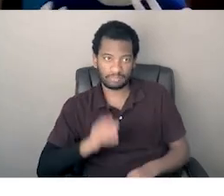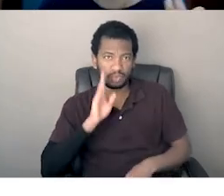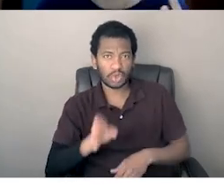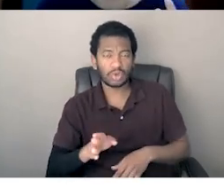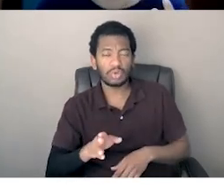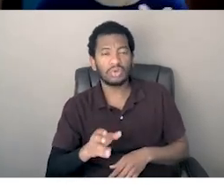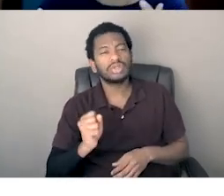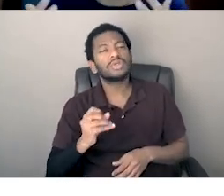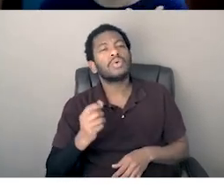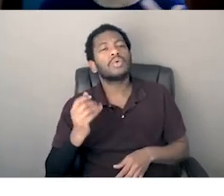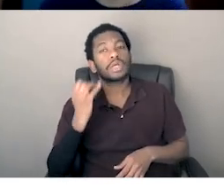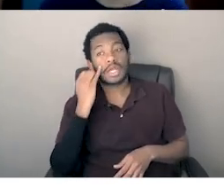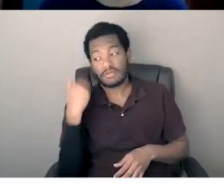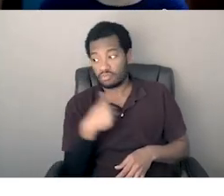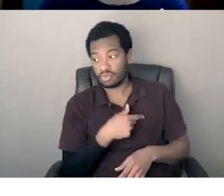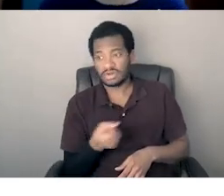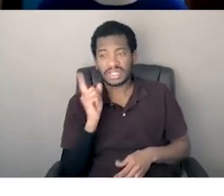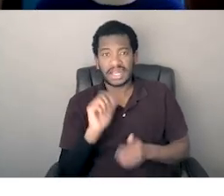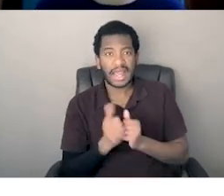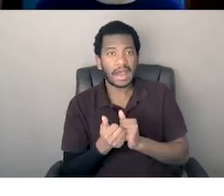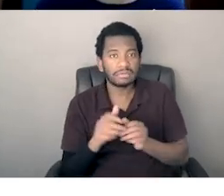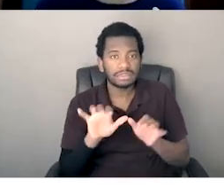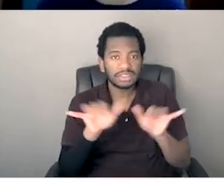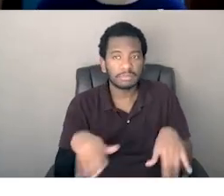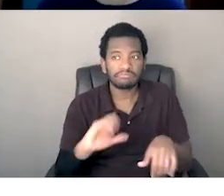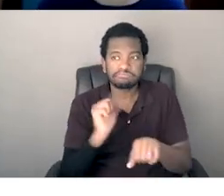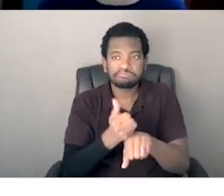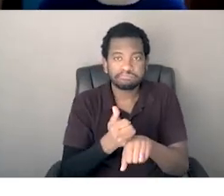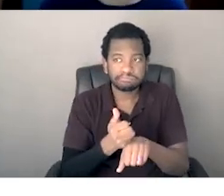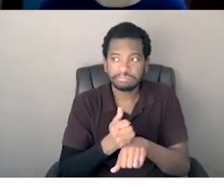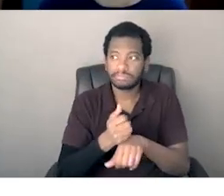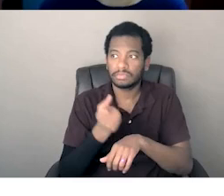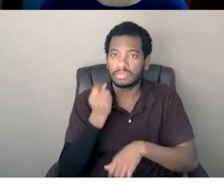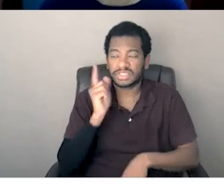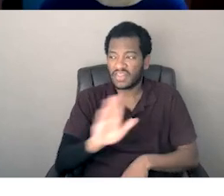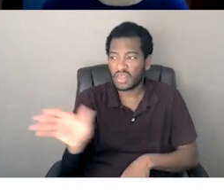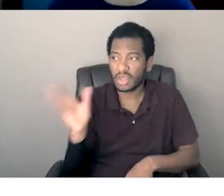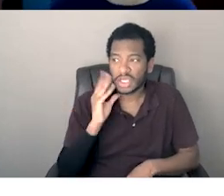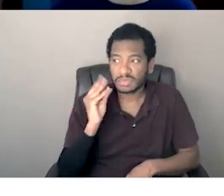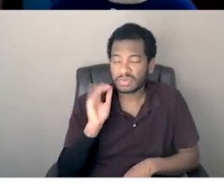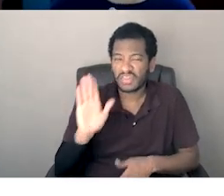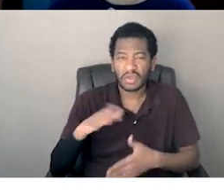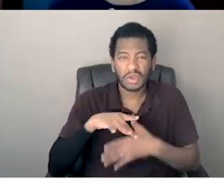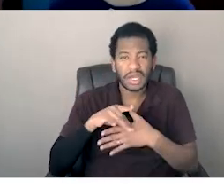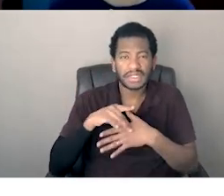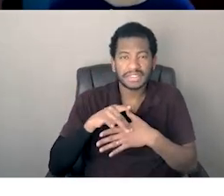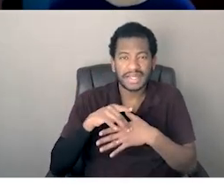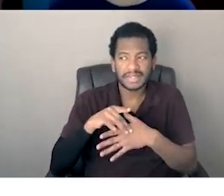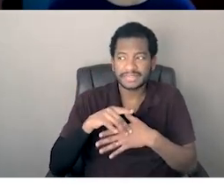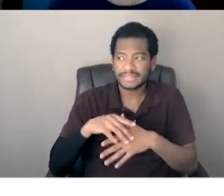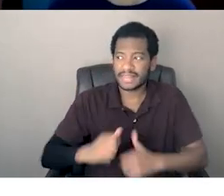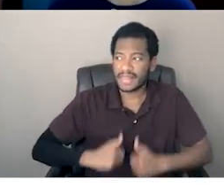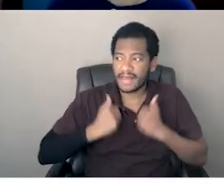people's experience and within the context that they live in, we can actually help to make change that increases